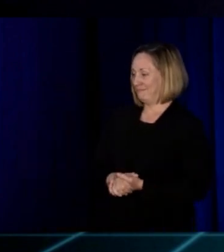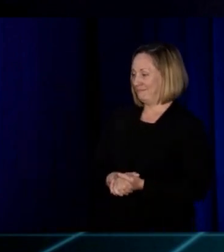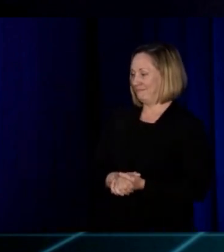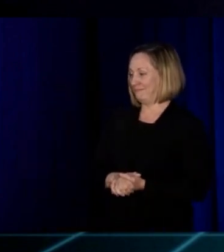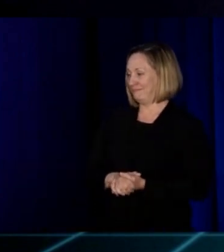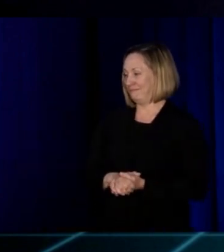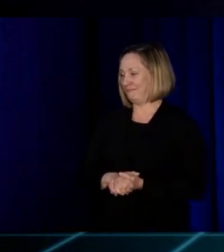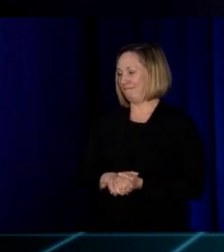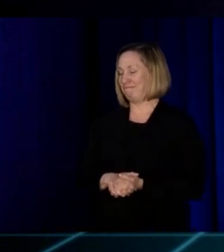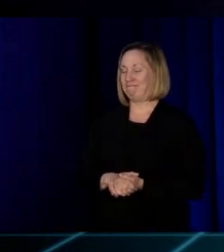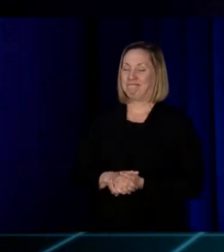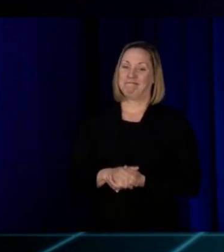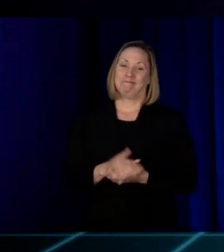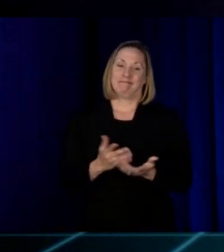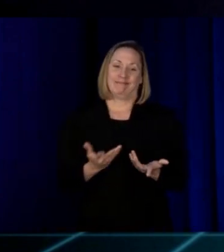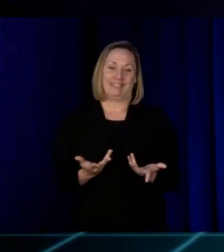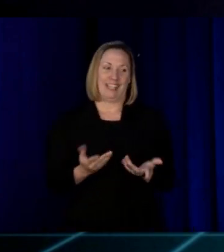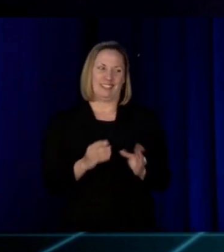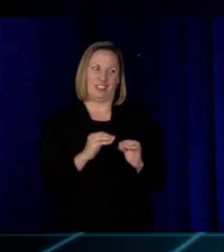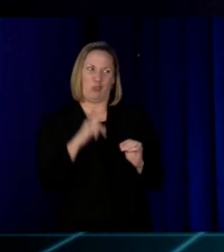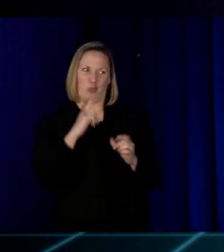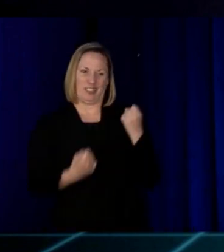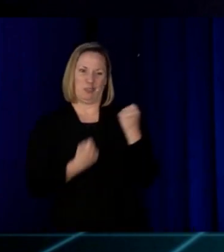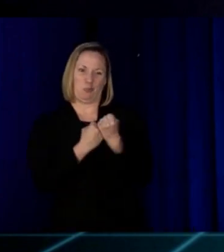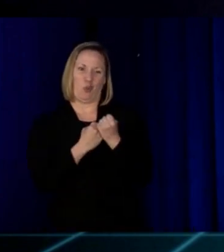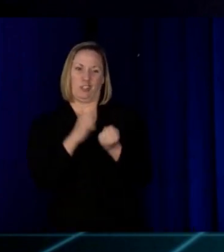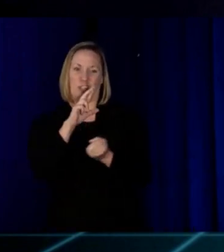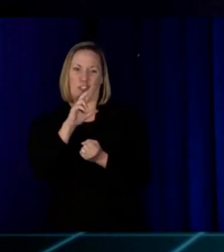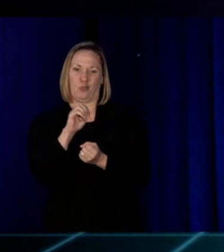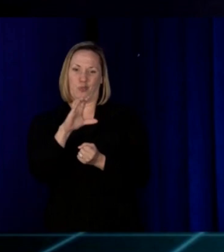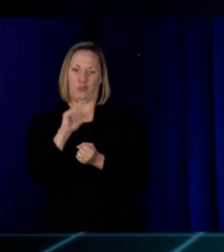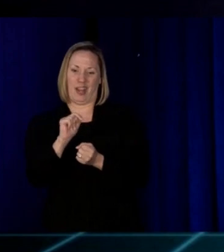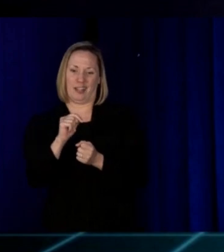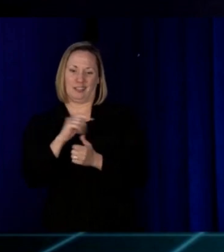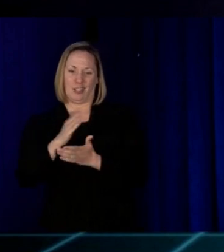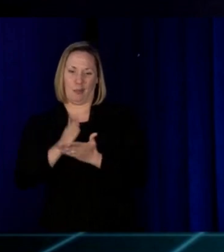Yeah, so no one really supports React components. But I